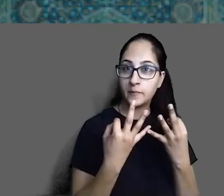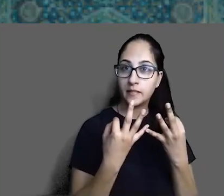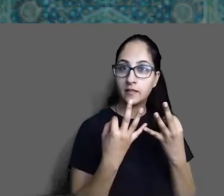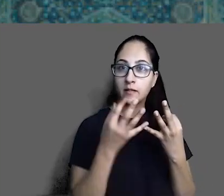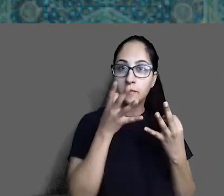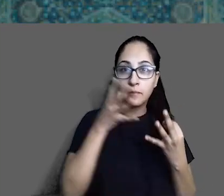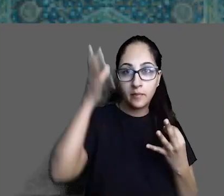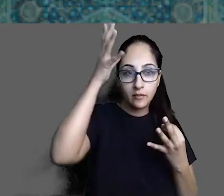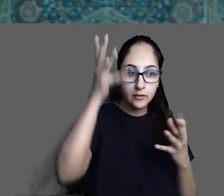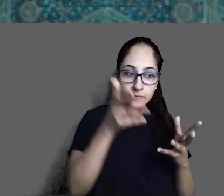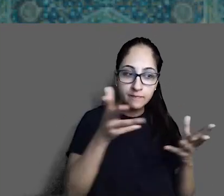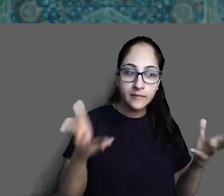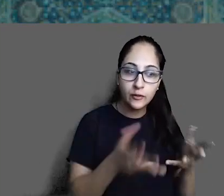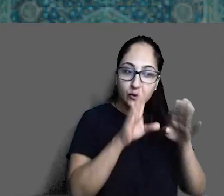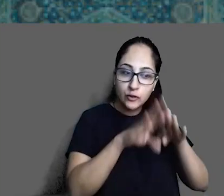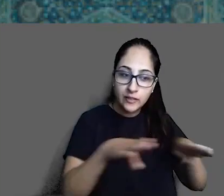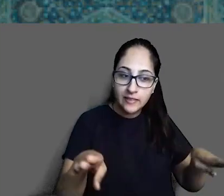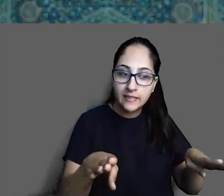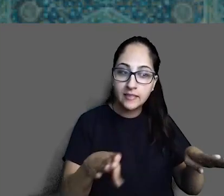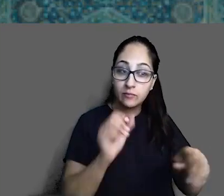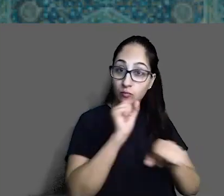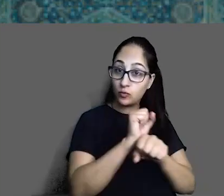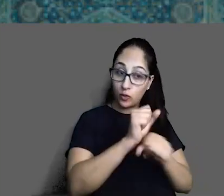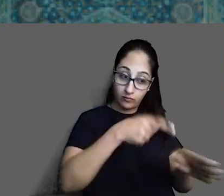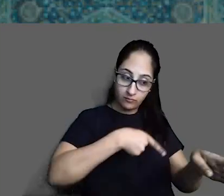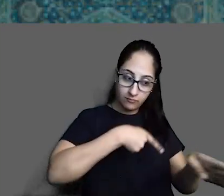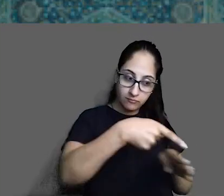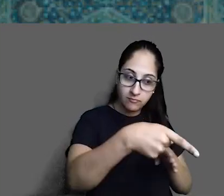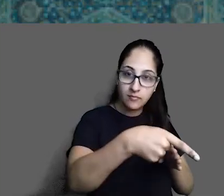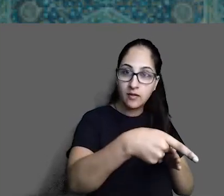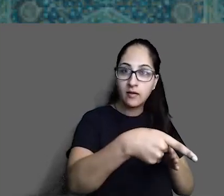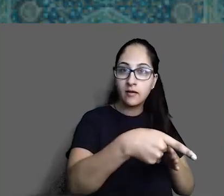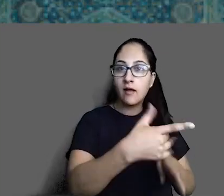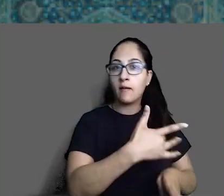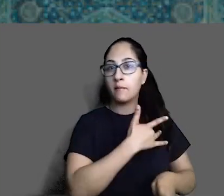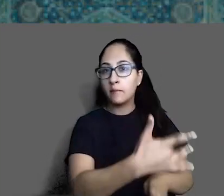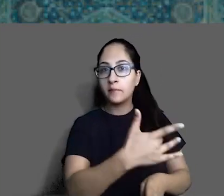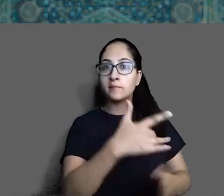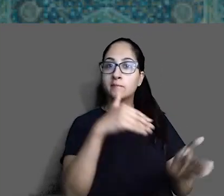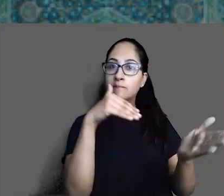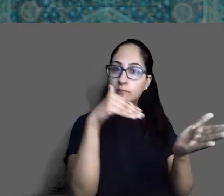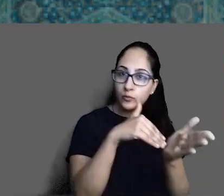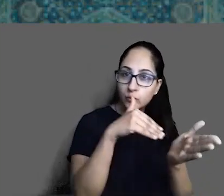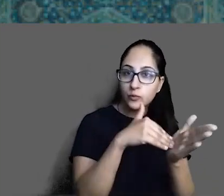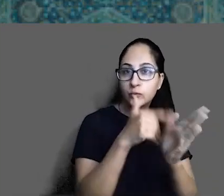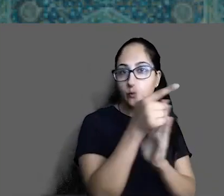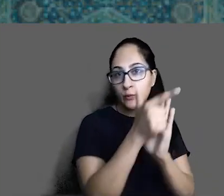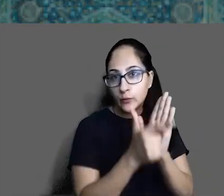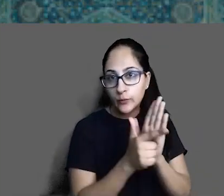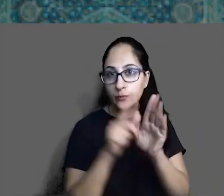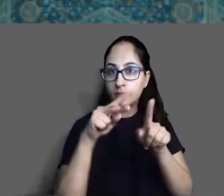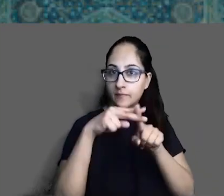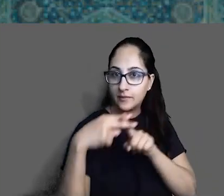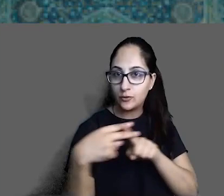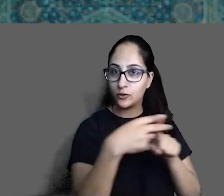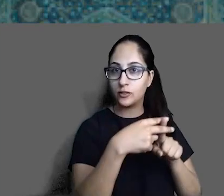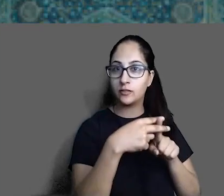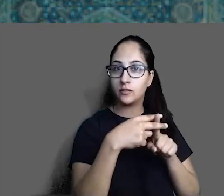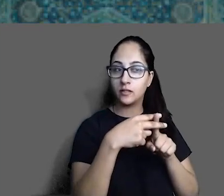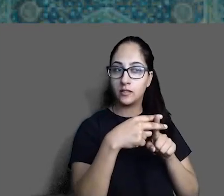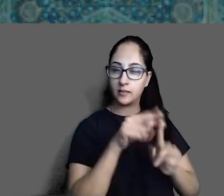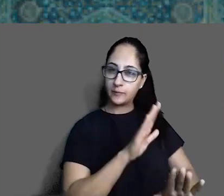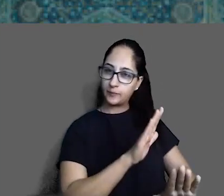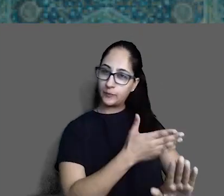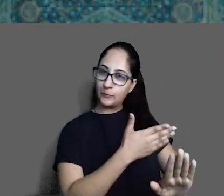very traditional careers or métiers, you know, doctors, lawyers, engineers, that kind of thing.